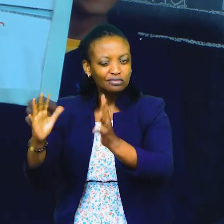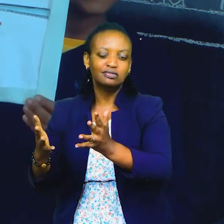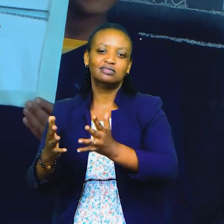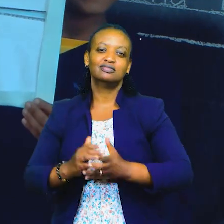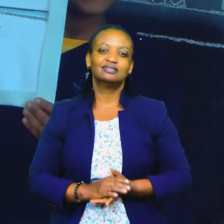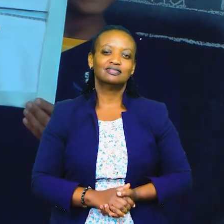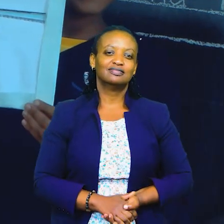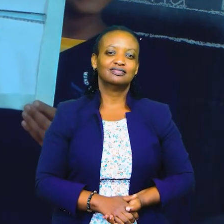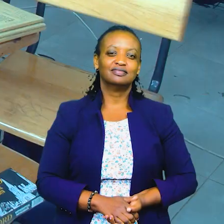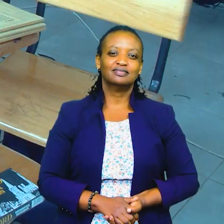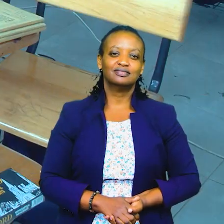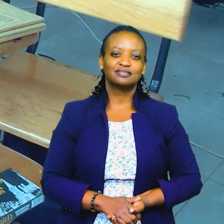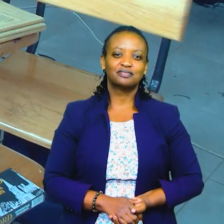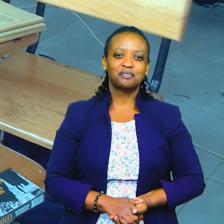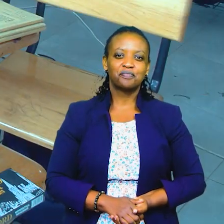4.